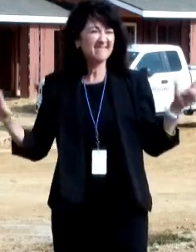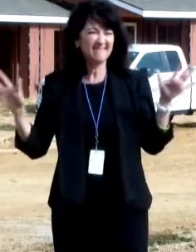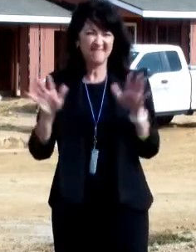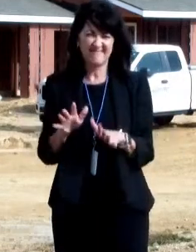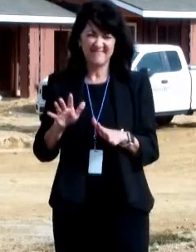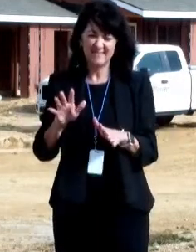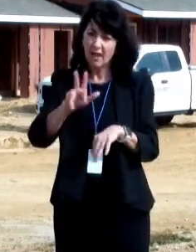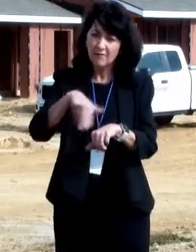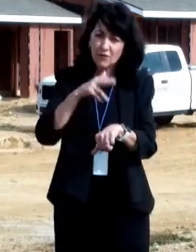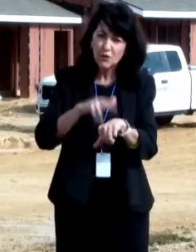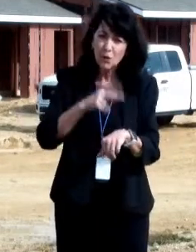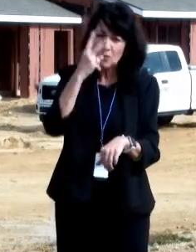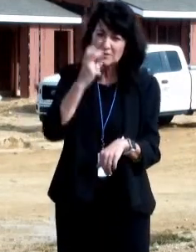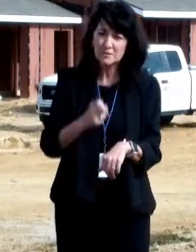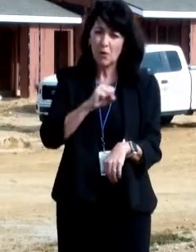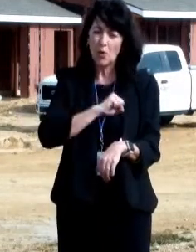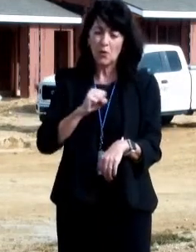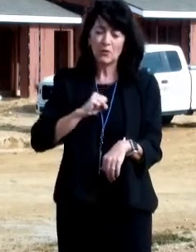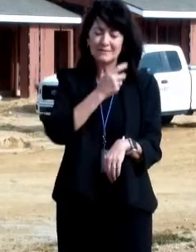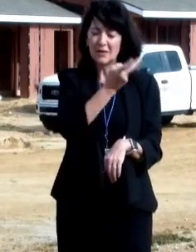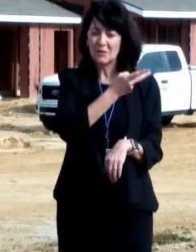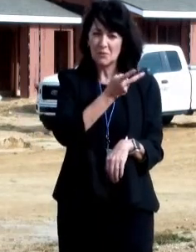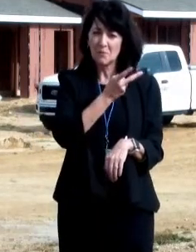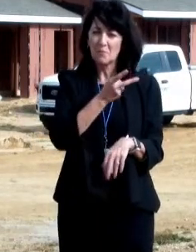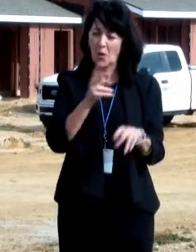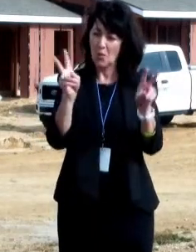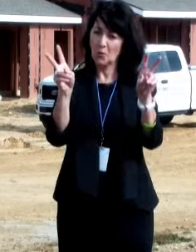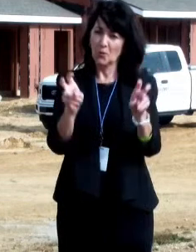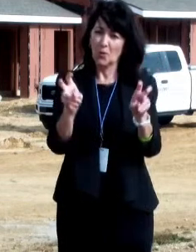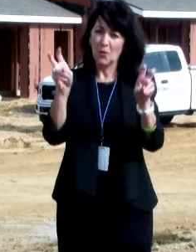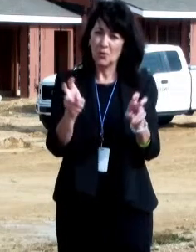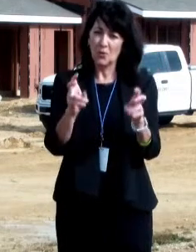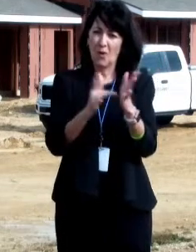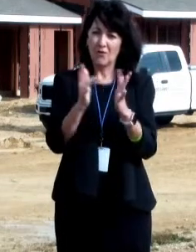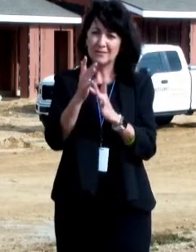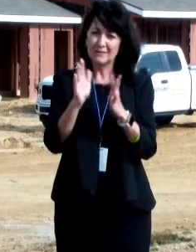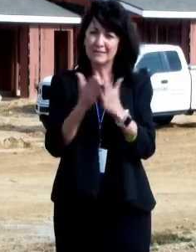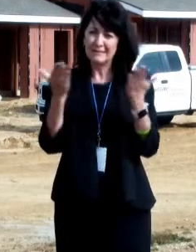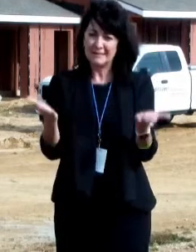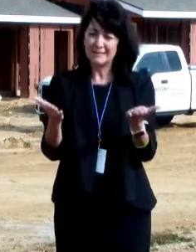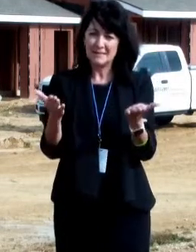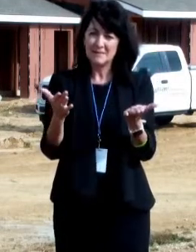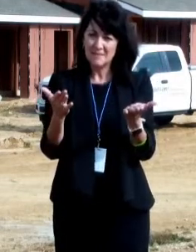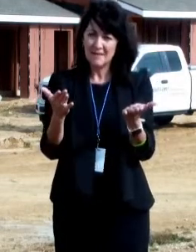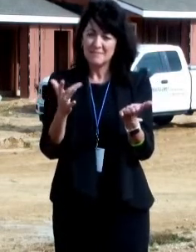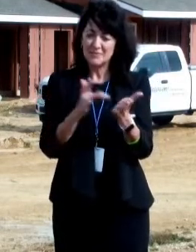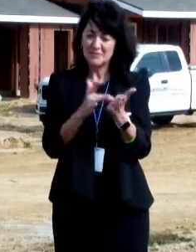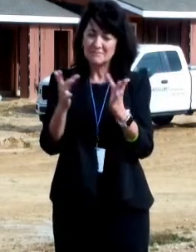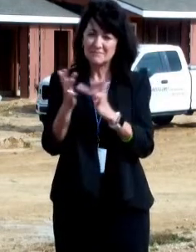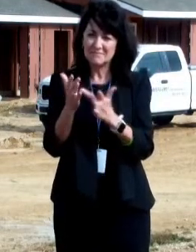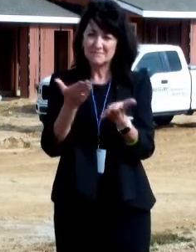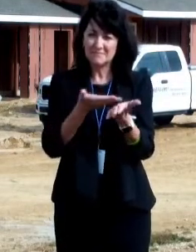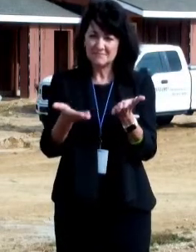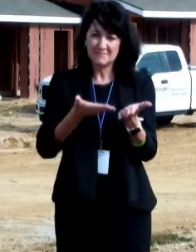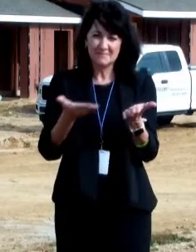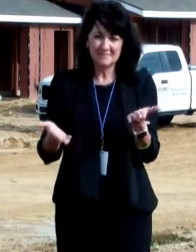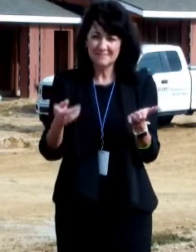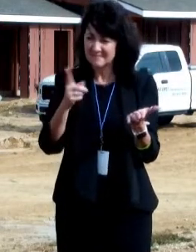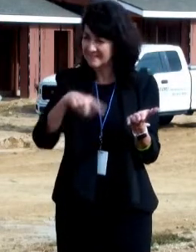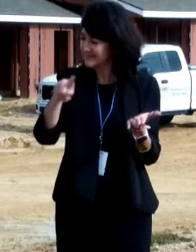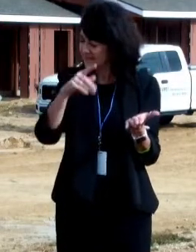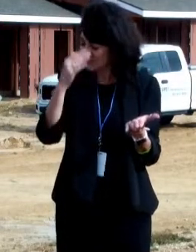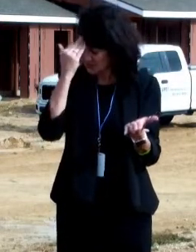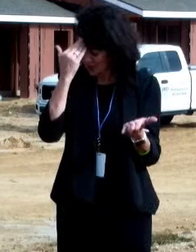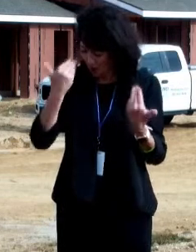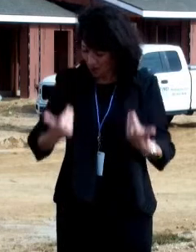the senators quoted the Bible, and those of you who know me know that I do love the